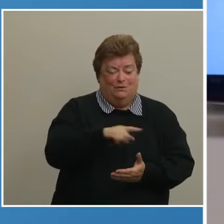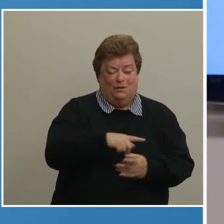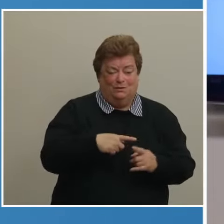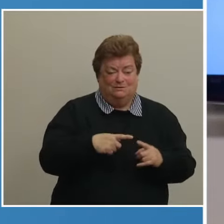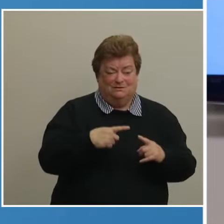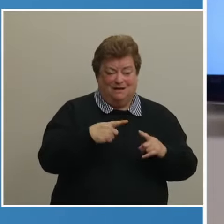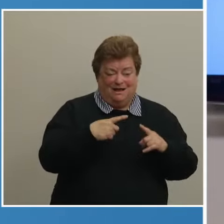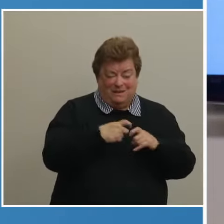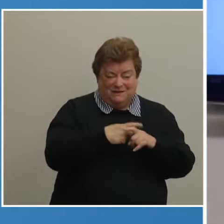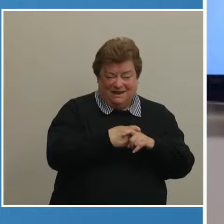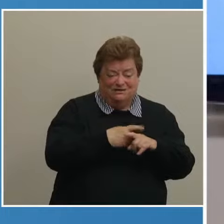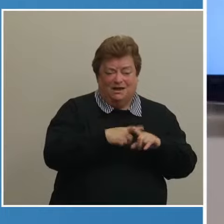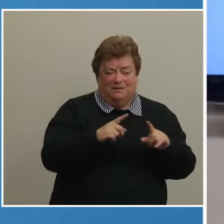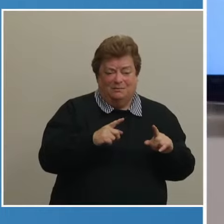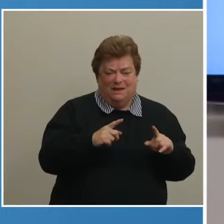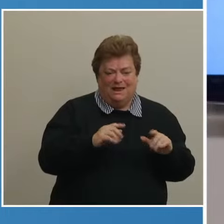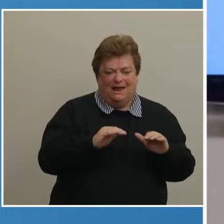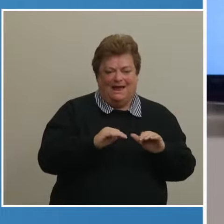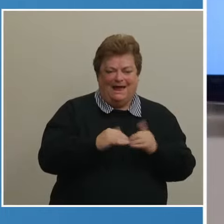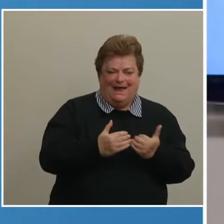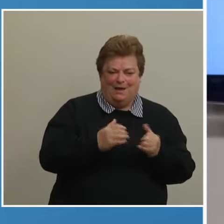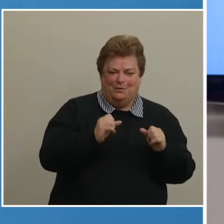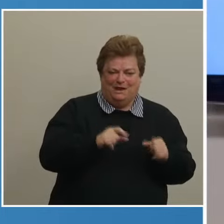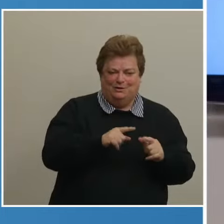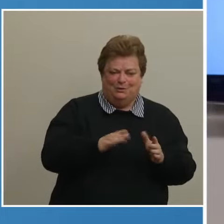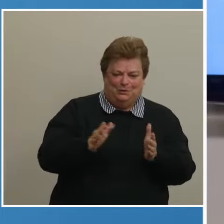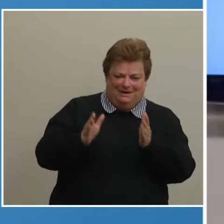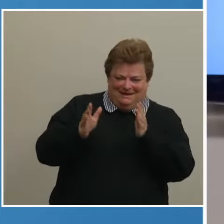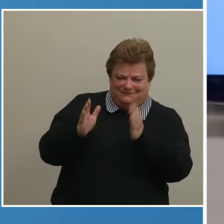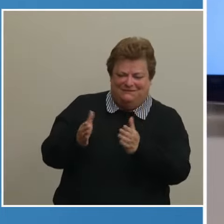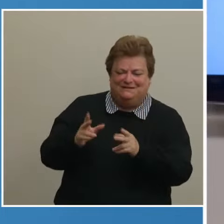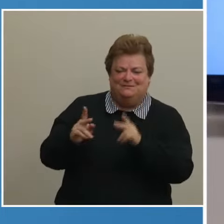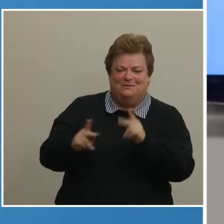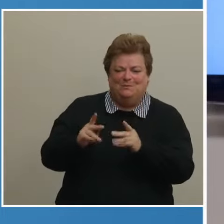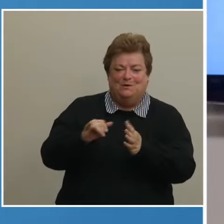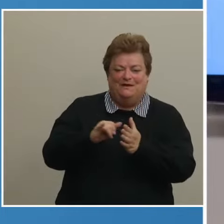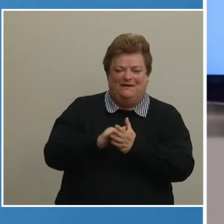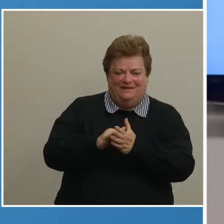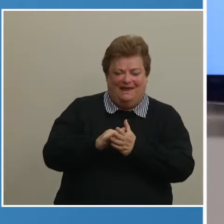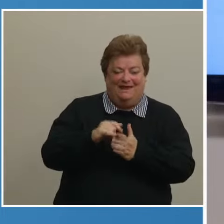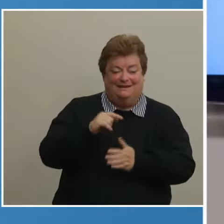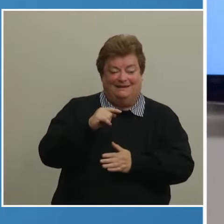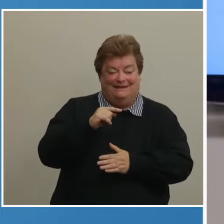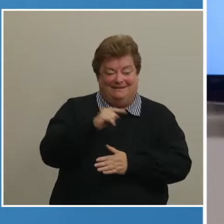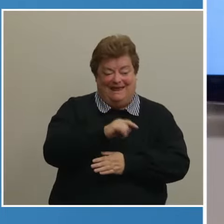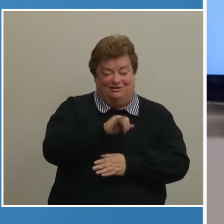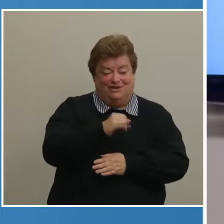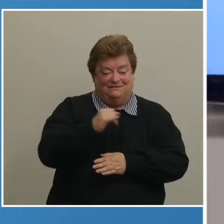complications? But how can you ever sell to people that this vaccination is as safe as the other two?